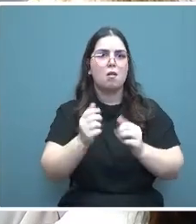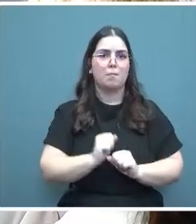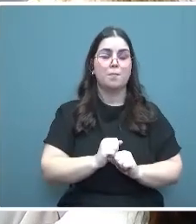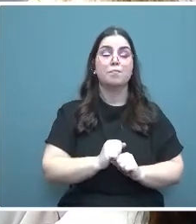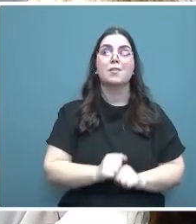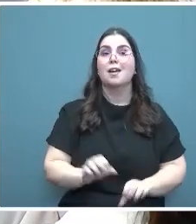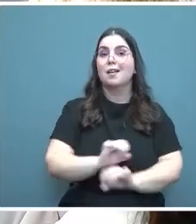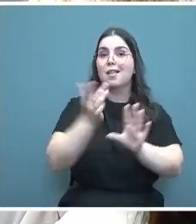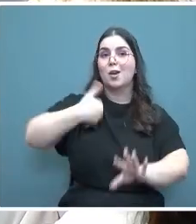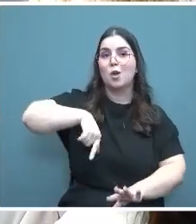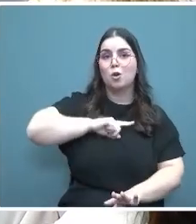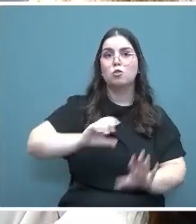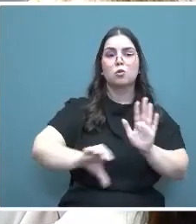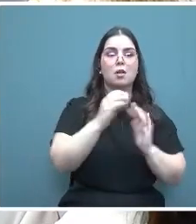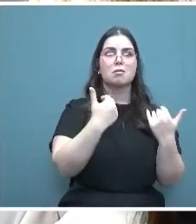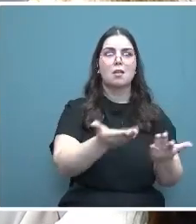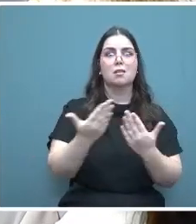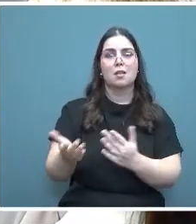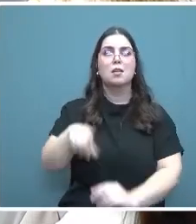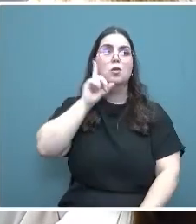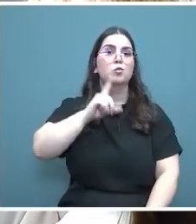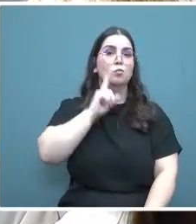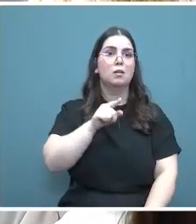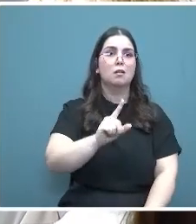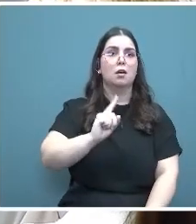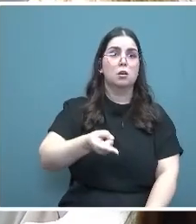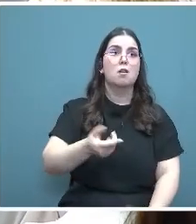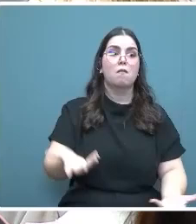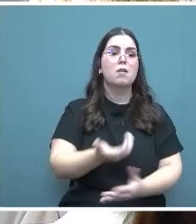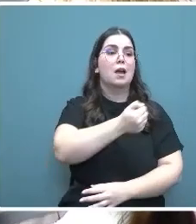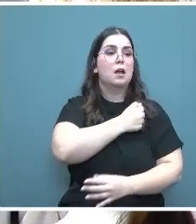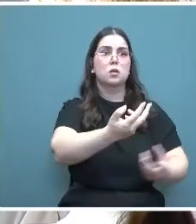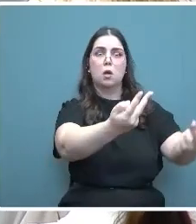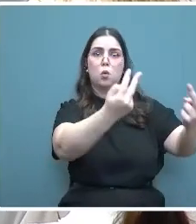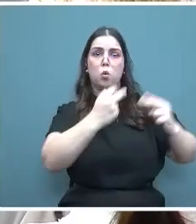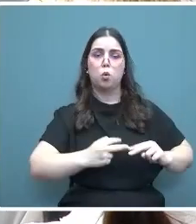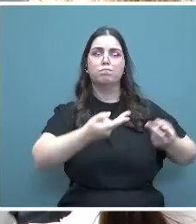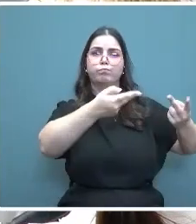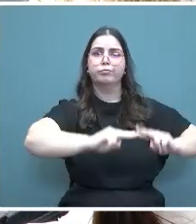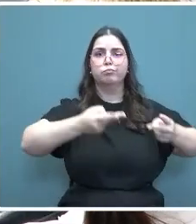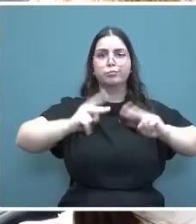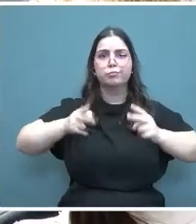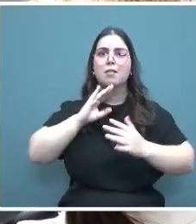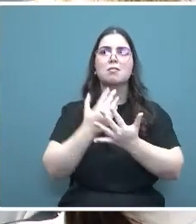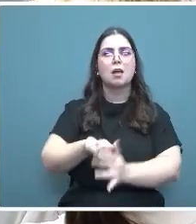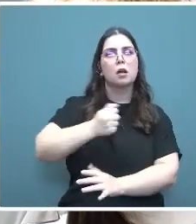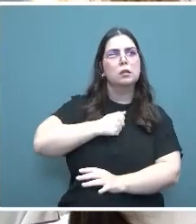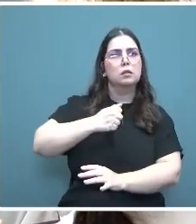Of course, we are creating conditions of those Ukrainian women who wish to return home, so they can start their business, they